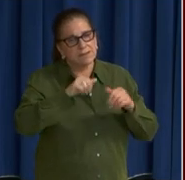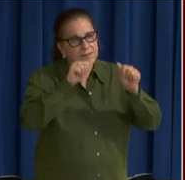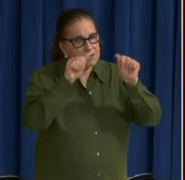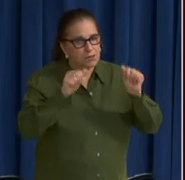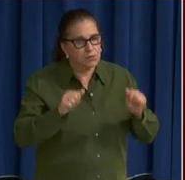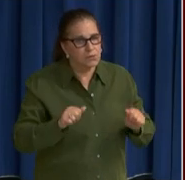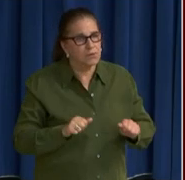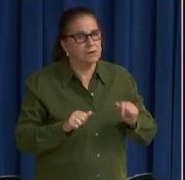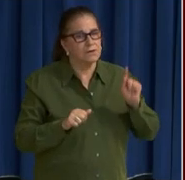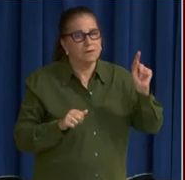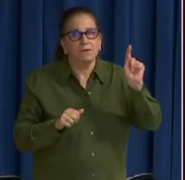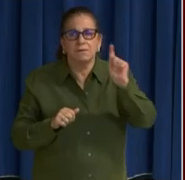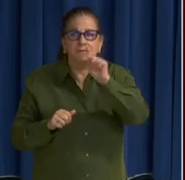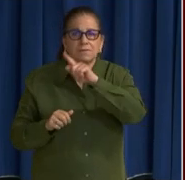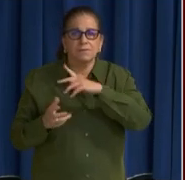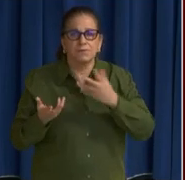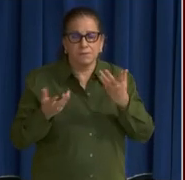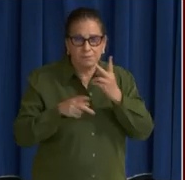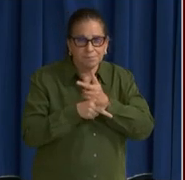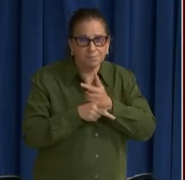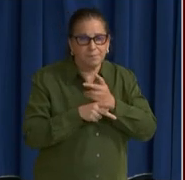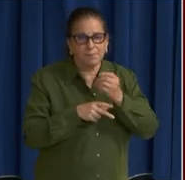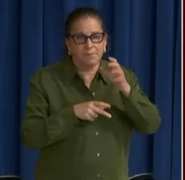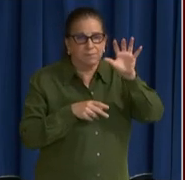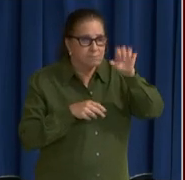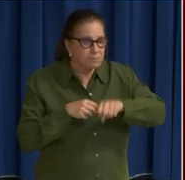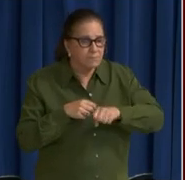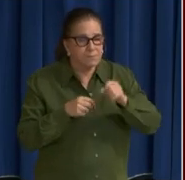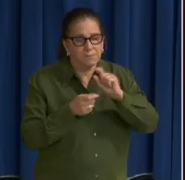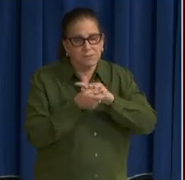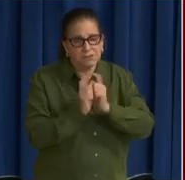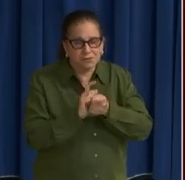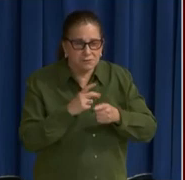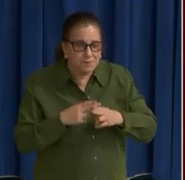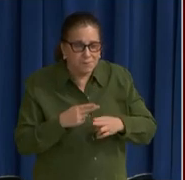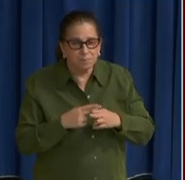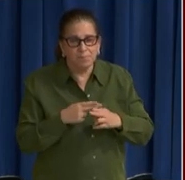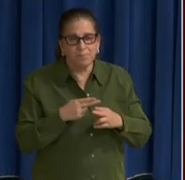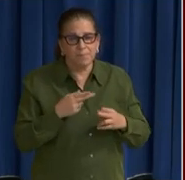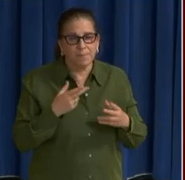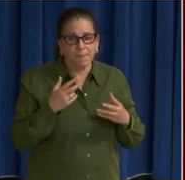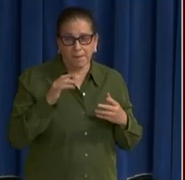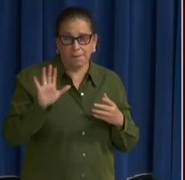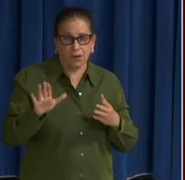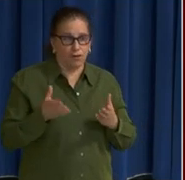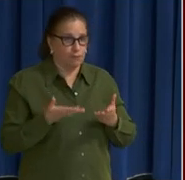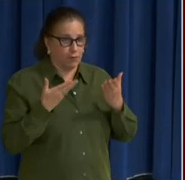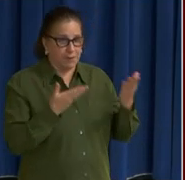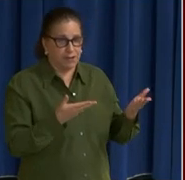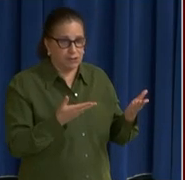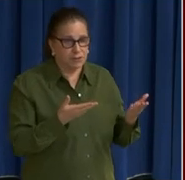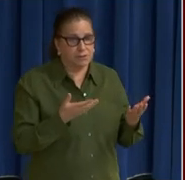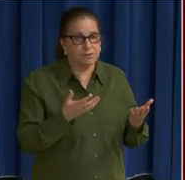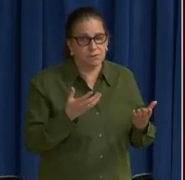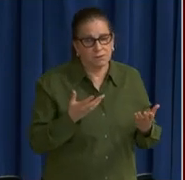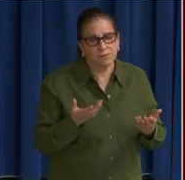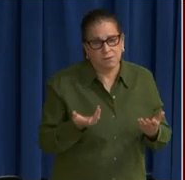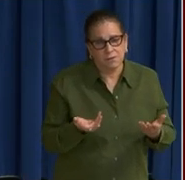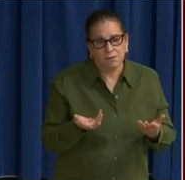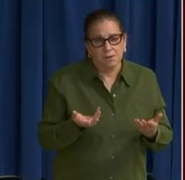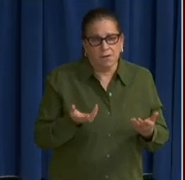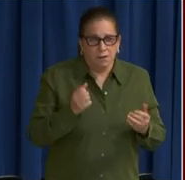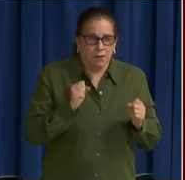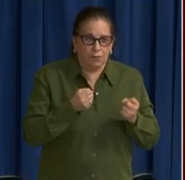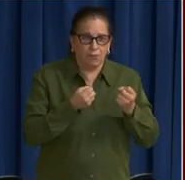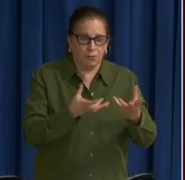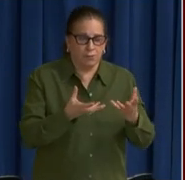report, and I could see immediately how its recommendations could be easily misconstrued or